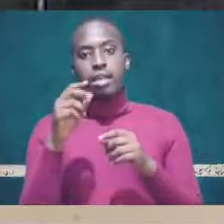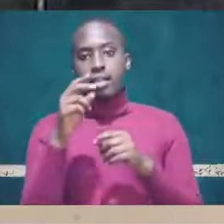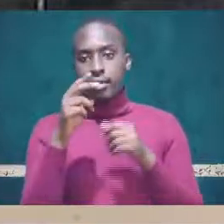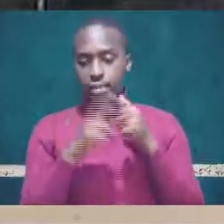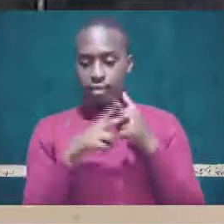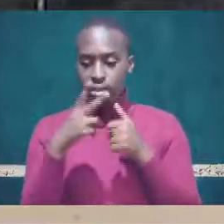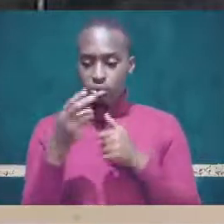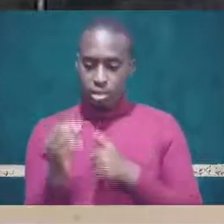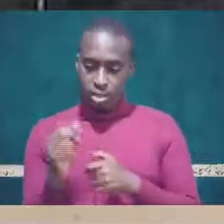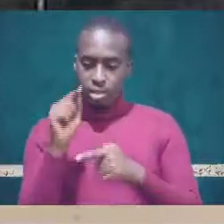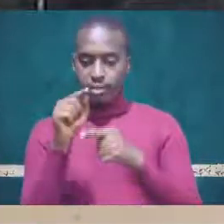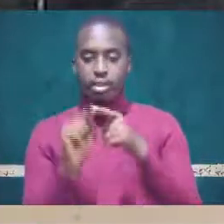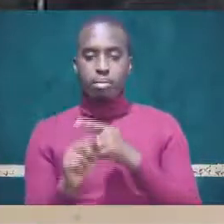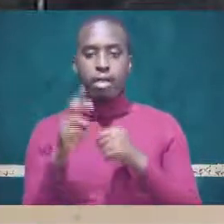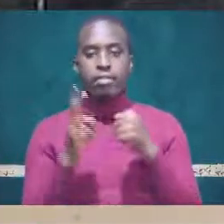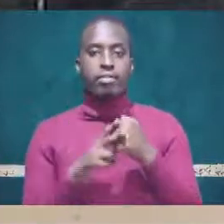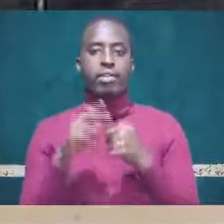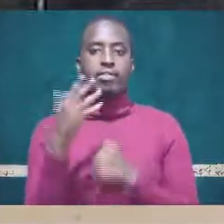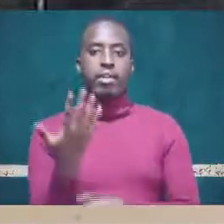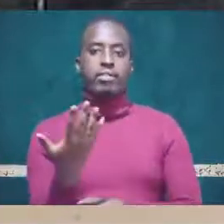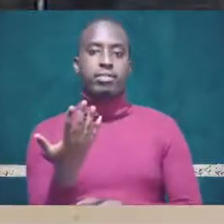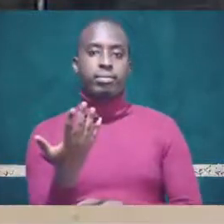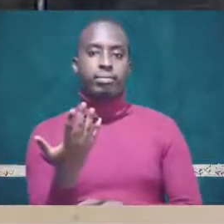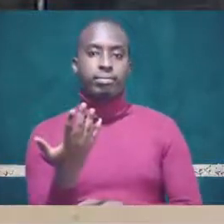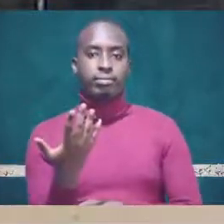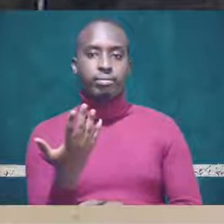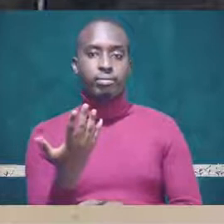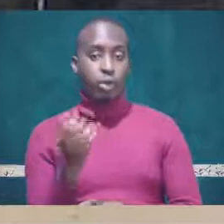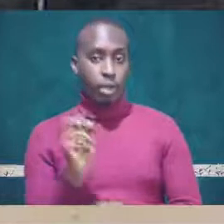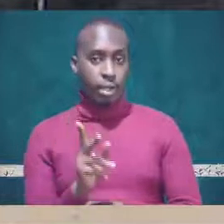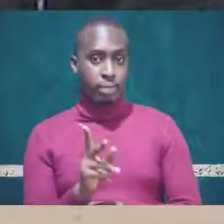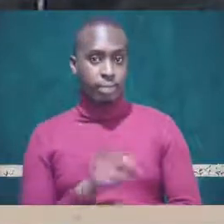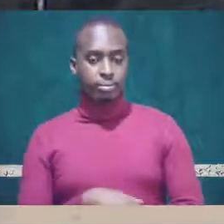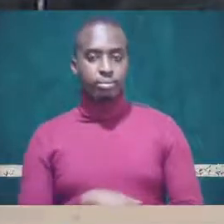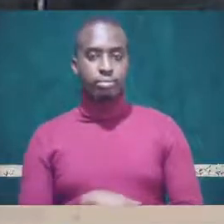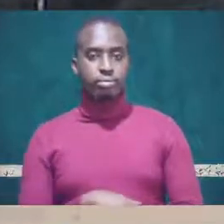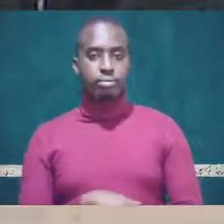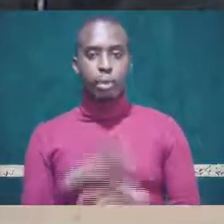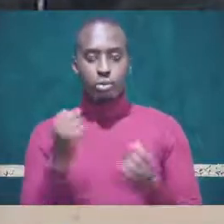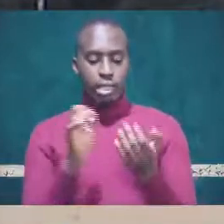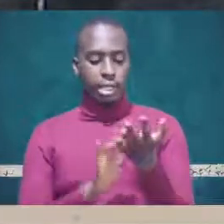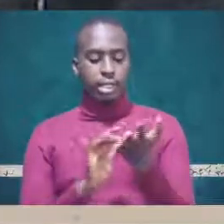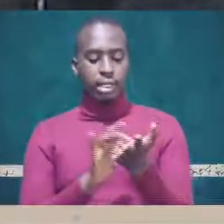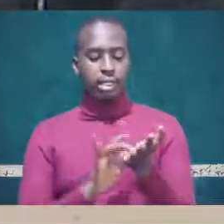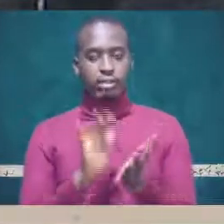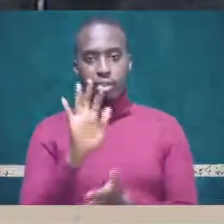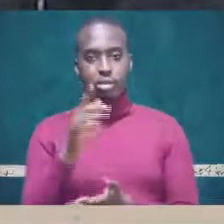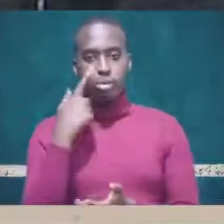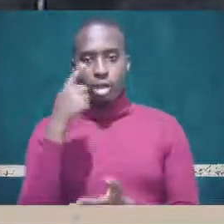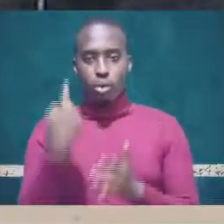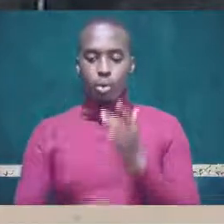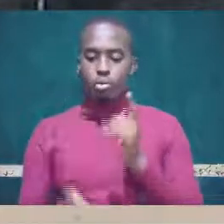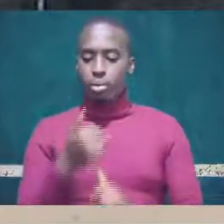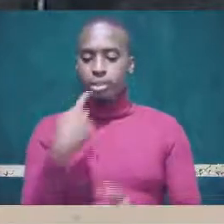720 divided by 75. Okay? So press your calculators and see what you